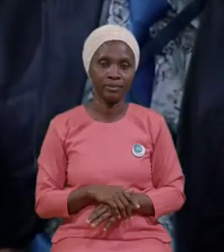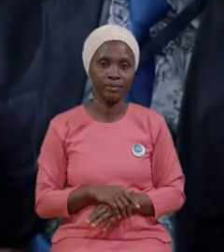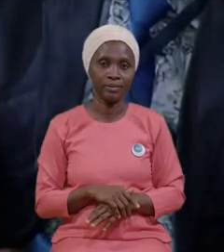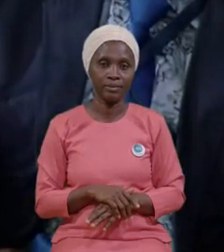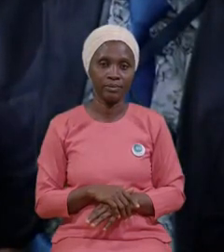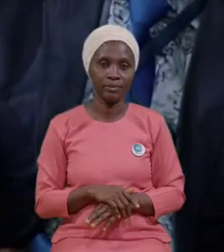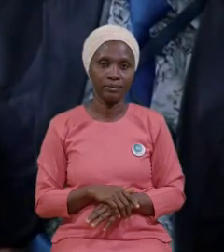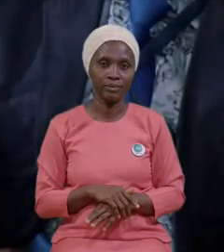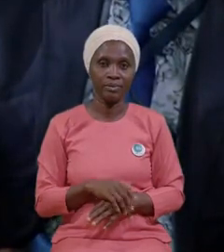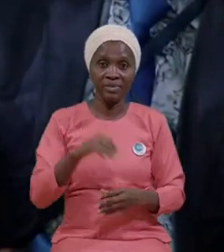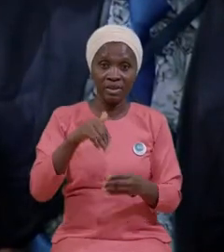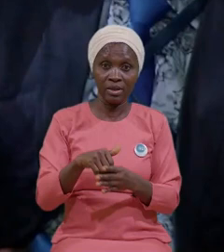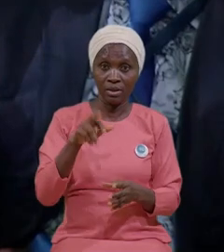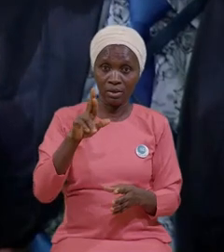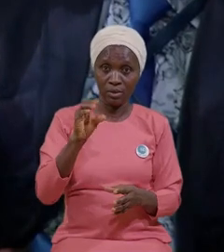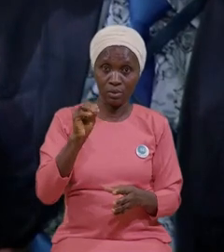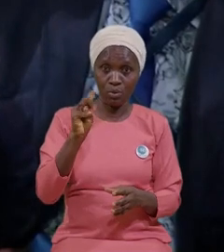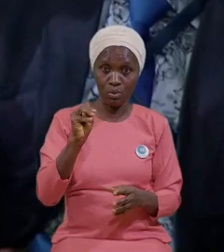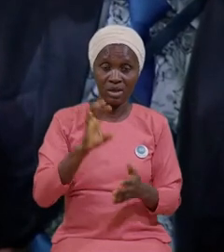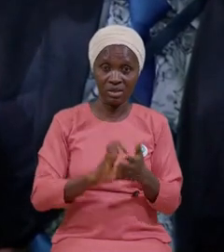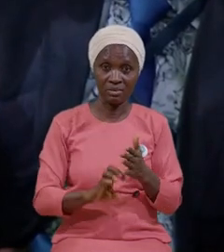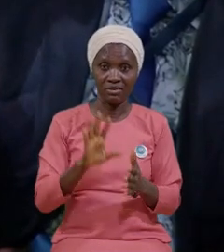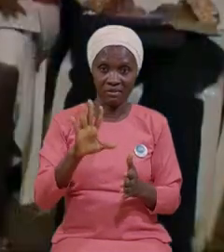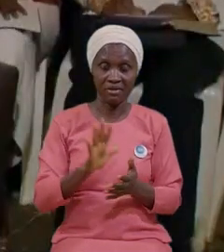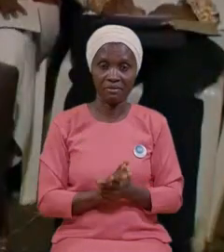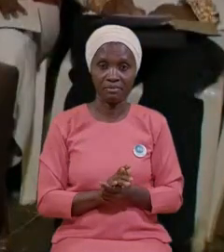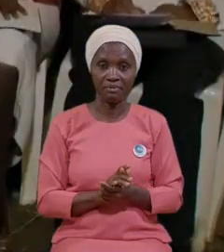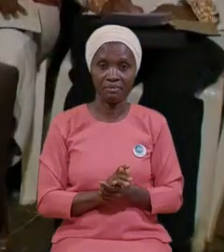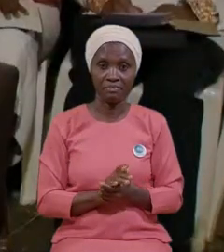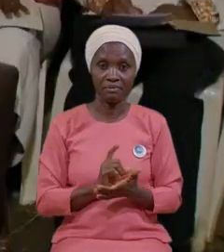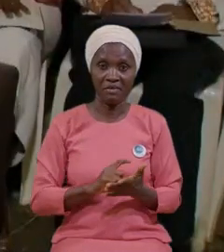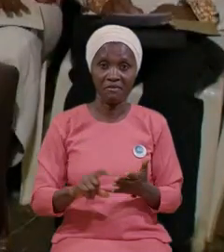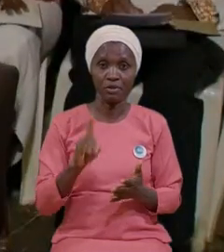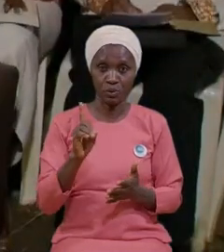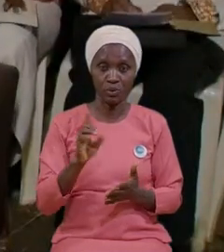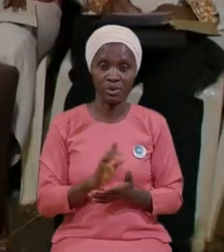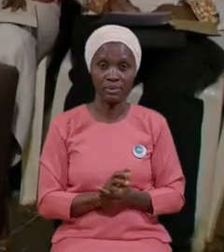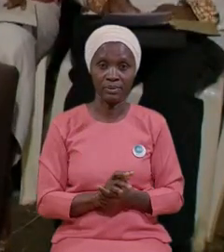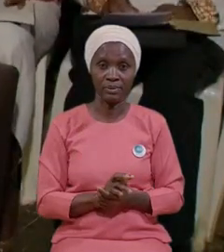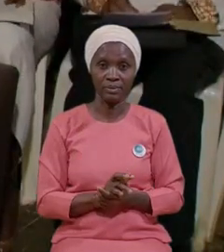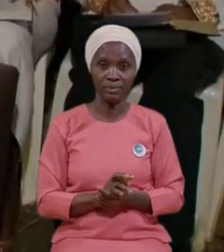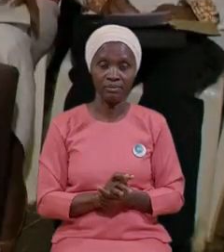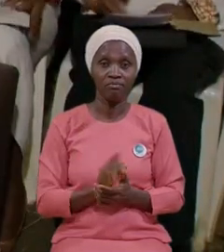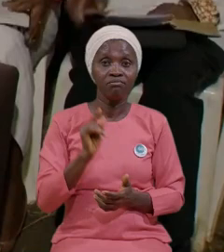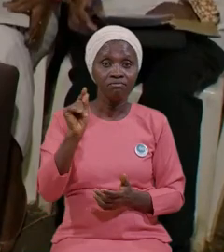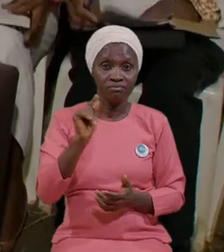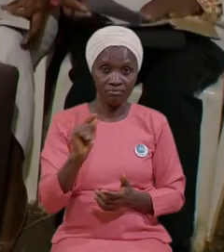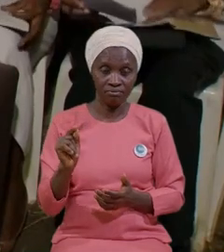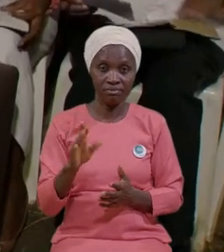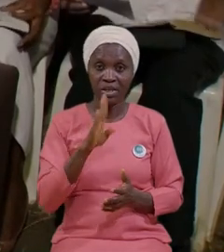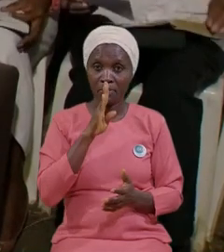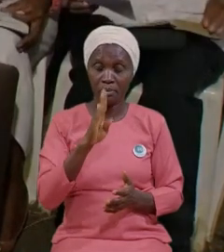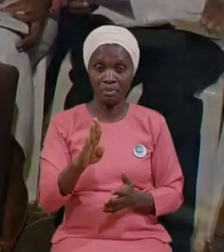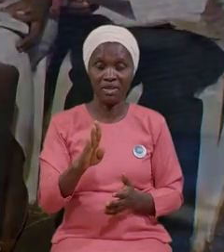In Romans chapter 5, reading from verse 1, therefore, being justified